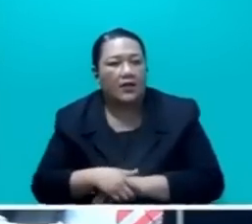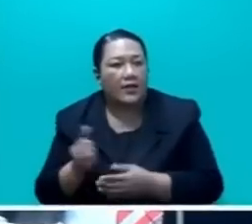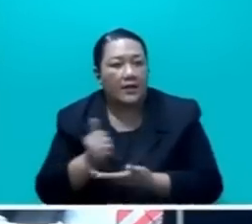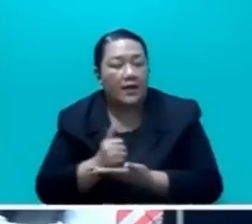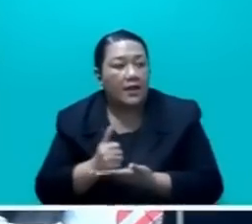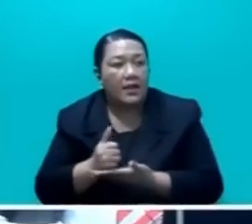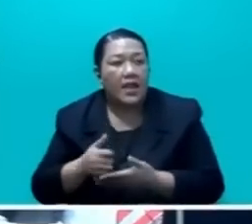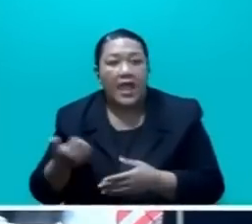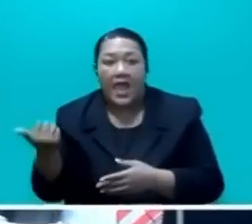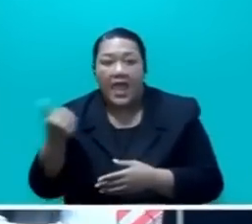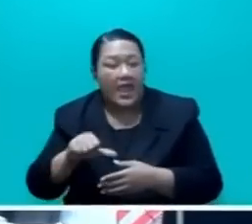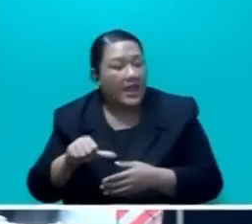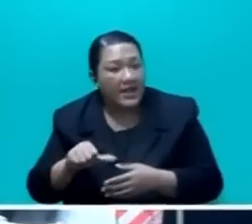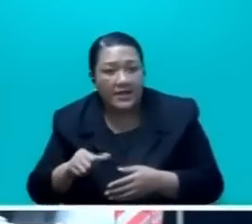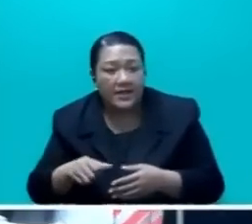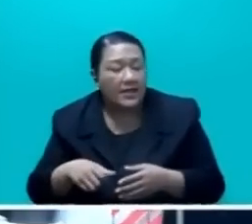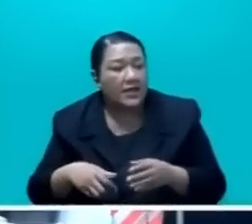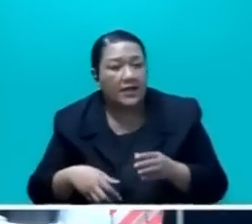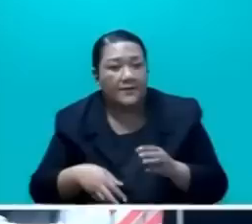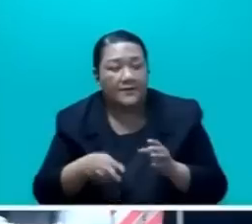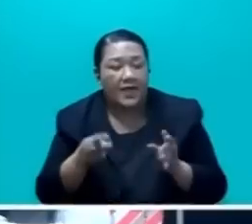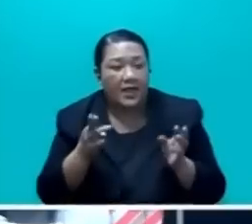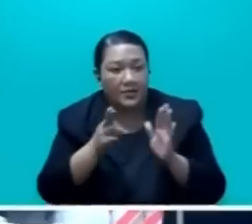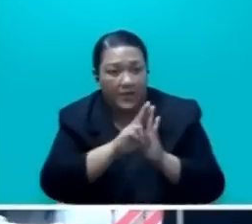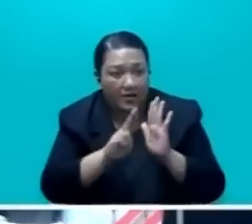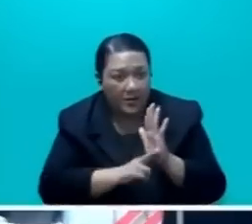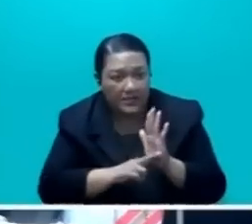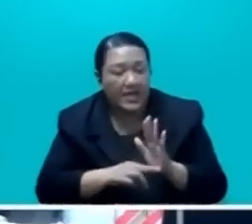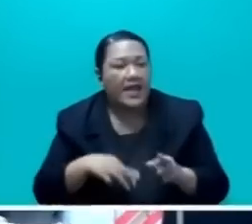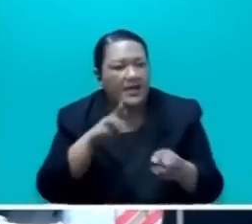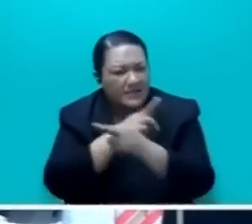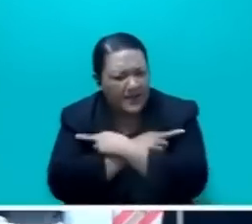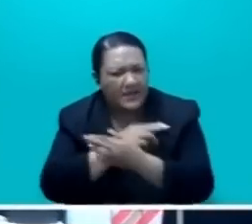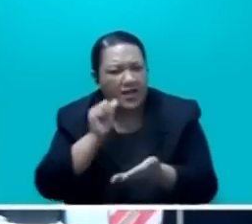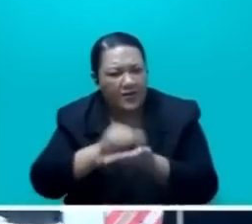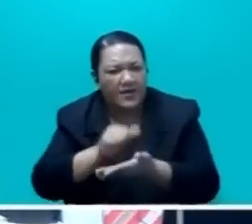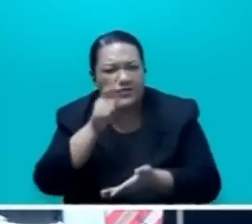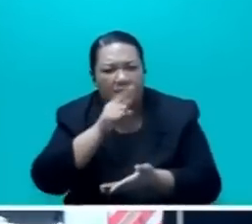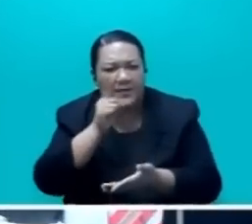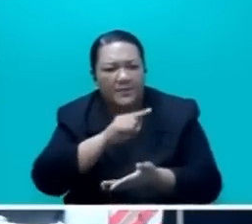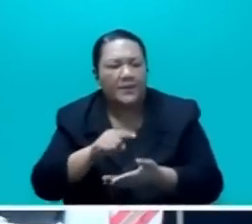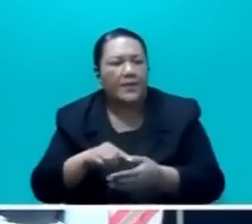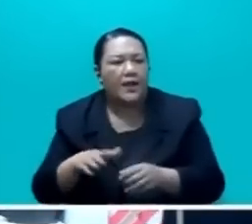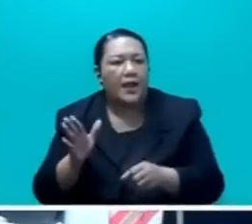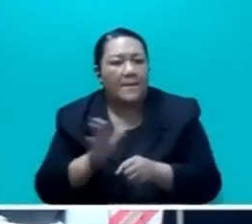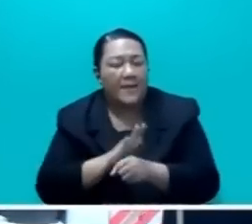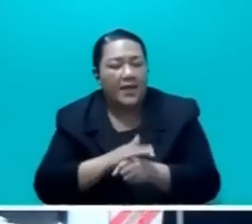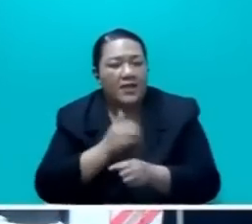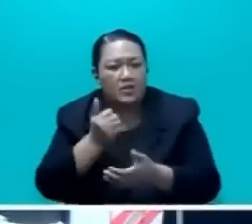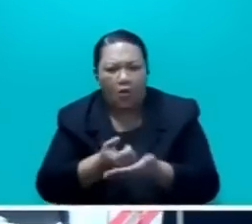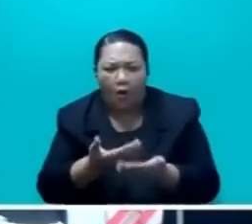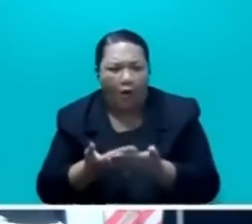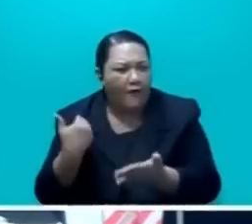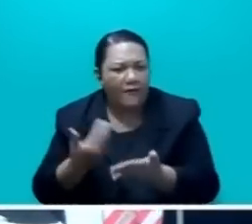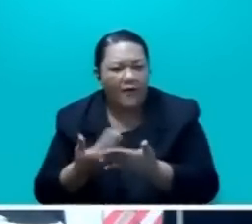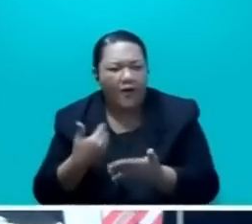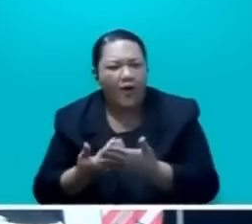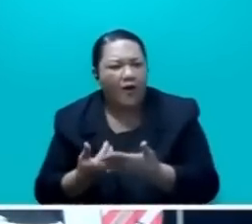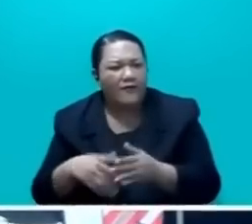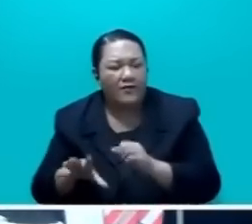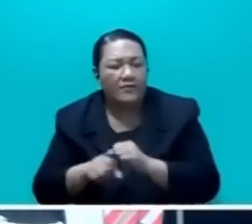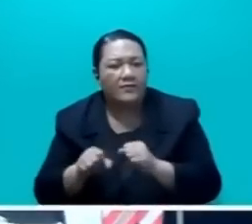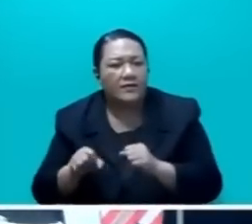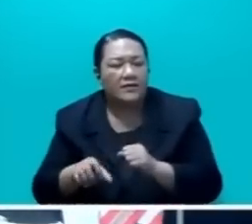of regulation and reflective consultation respect the rights of people, removes any punitive provisions against journalists and media